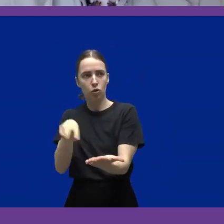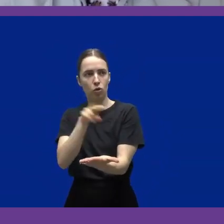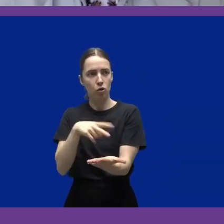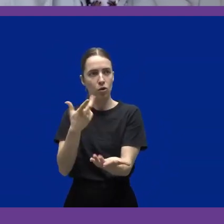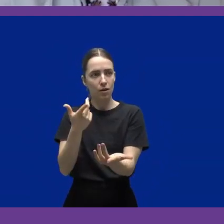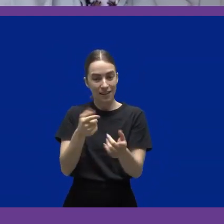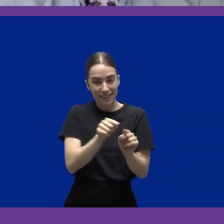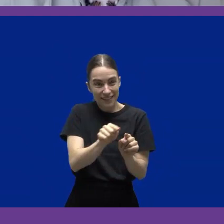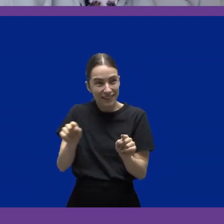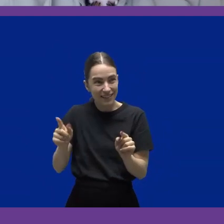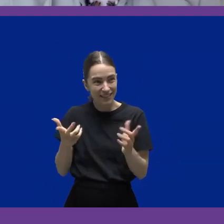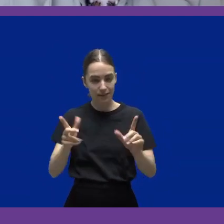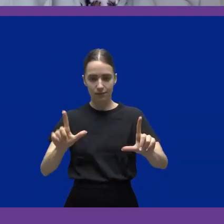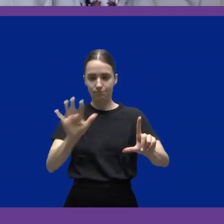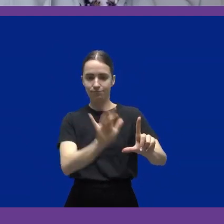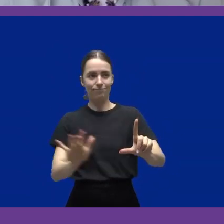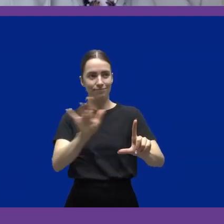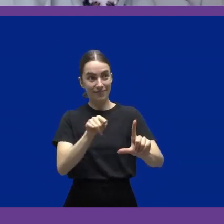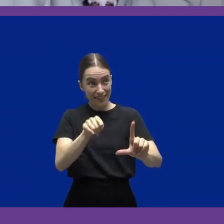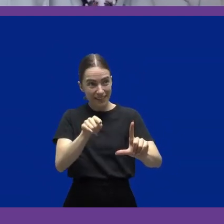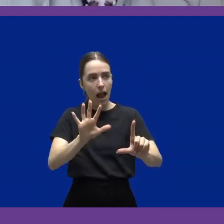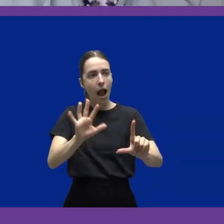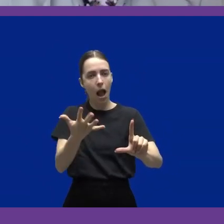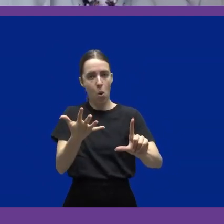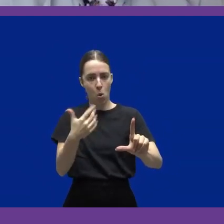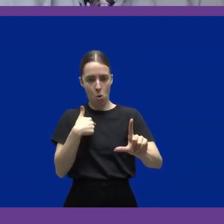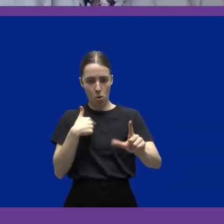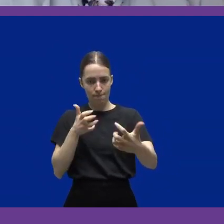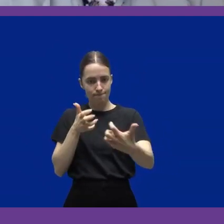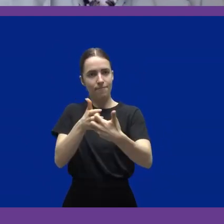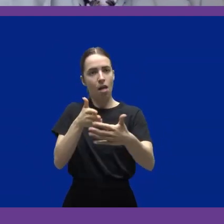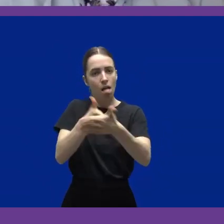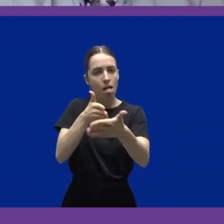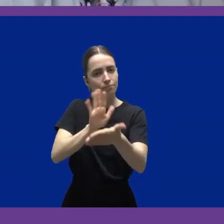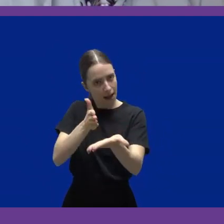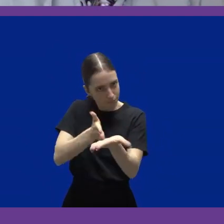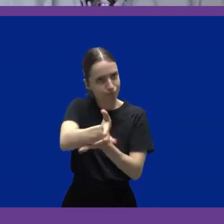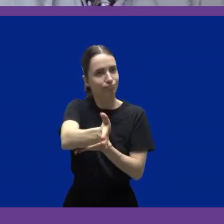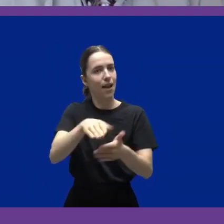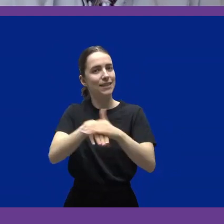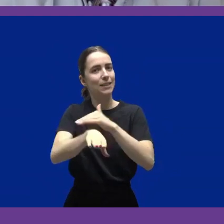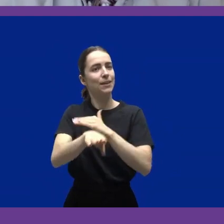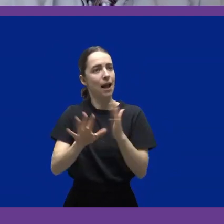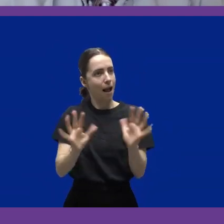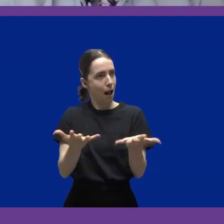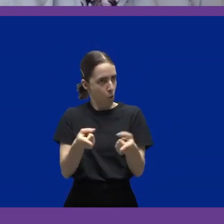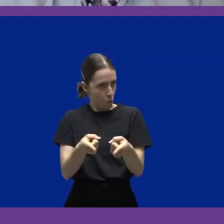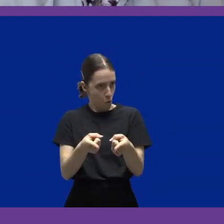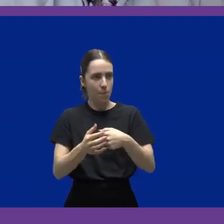also consumer terminal equipment with interactive computing capability for electronic communication